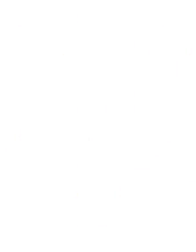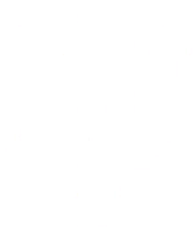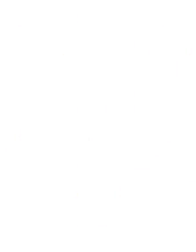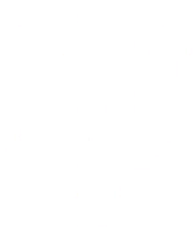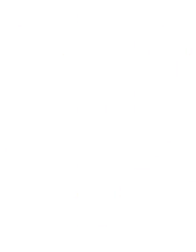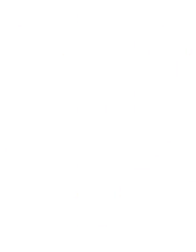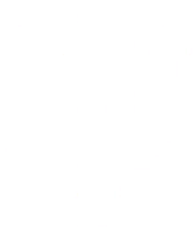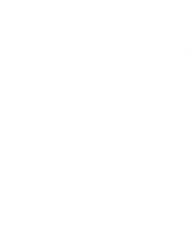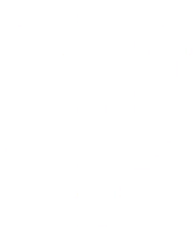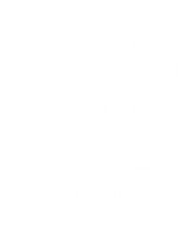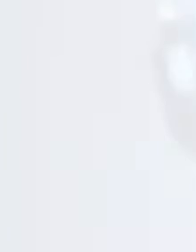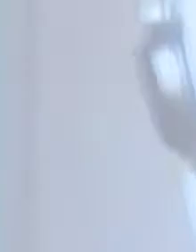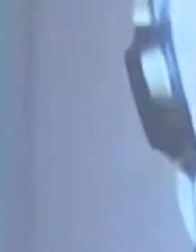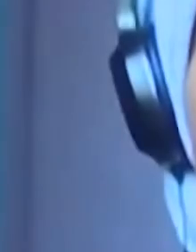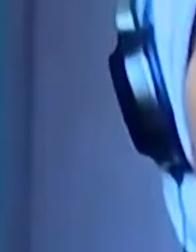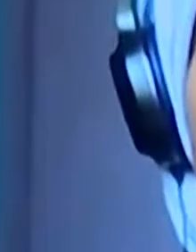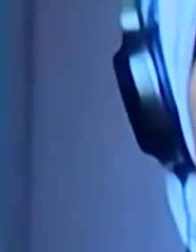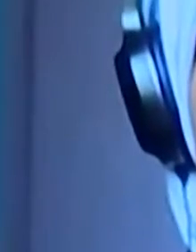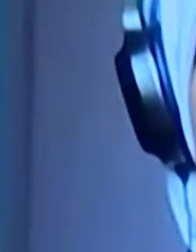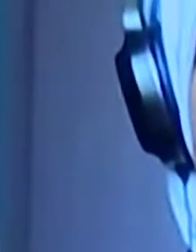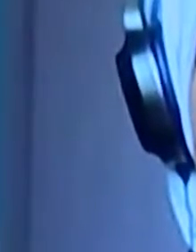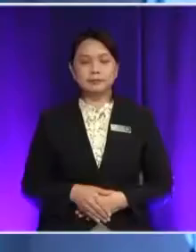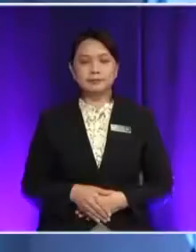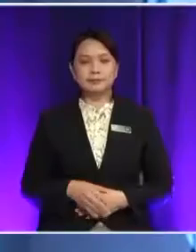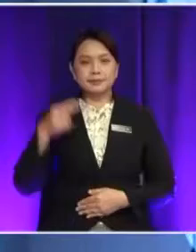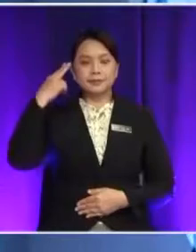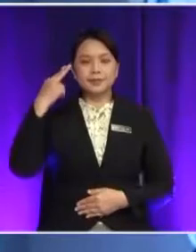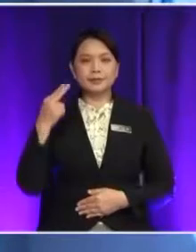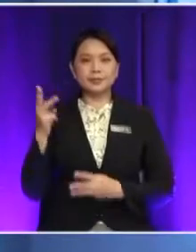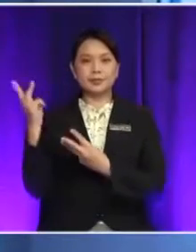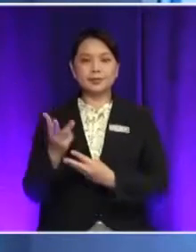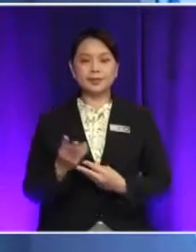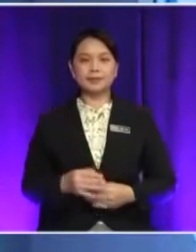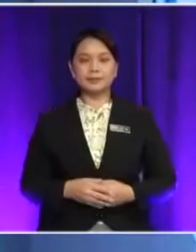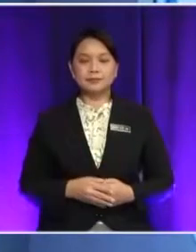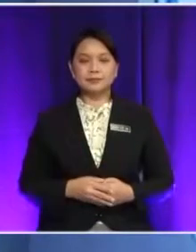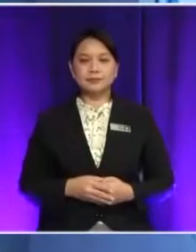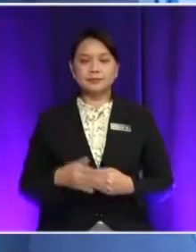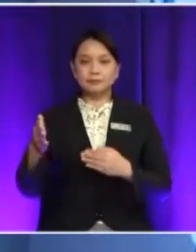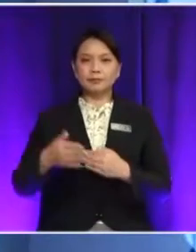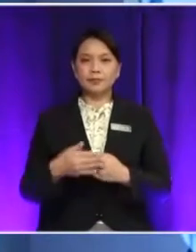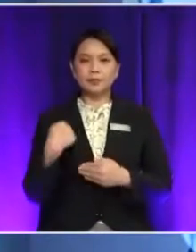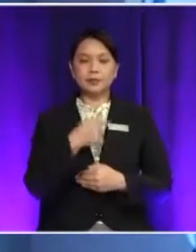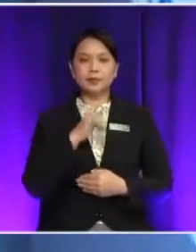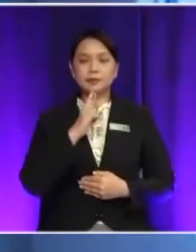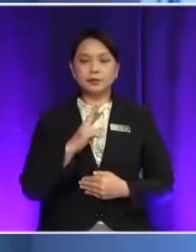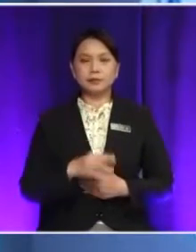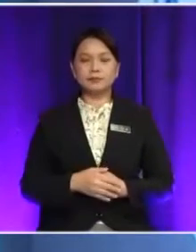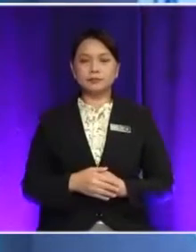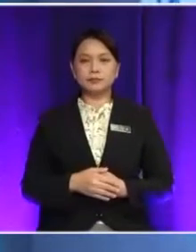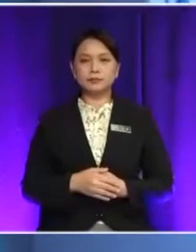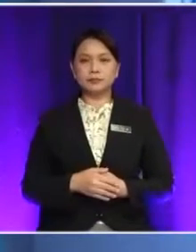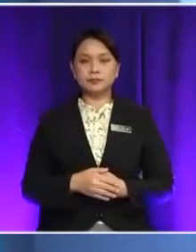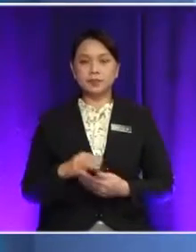Didik TV KPM. Hello, welcome back. Class is in session today. We are learning for Menengah Atas for Didik